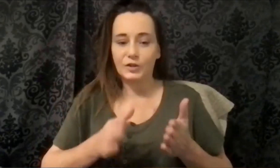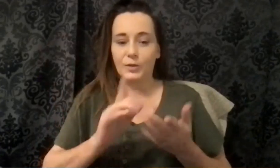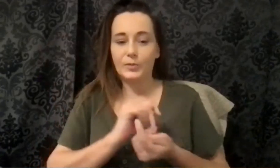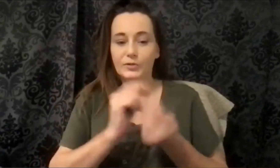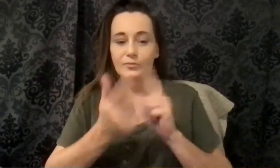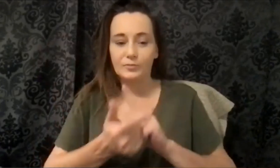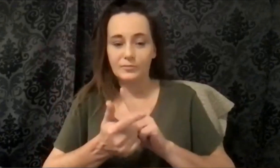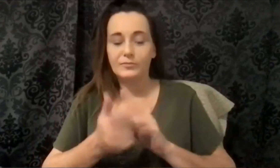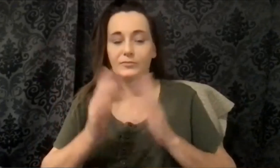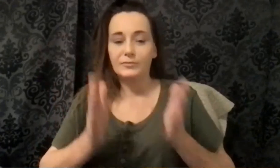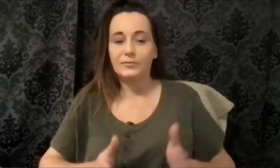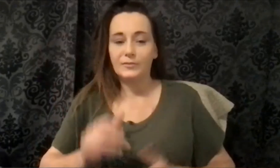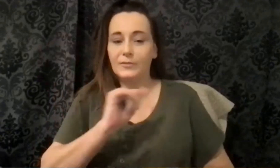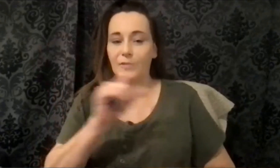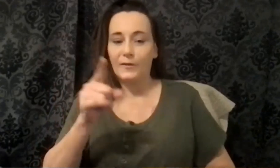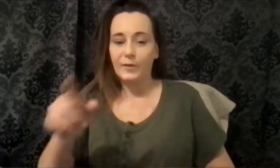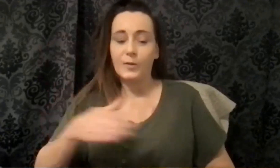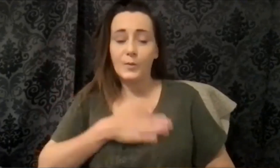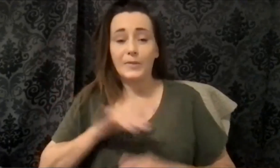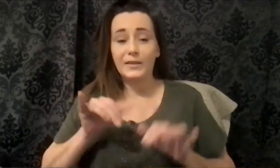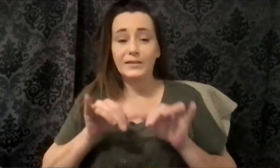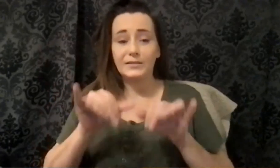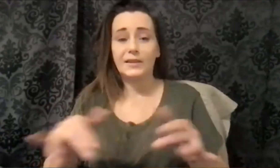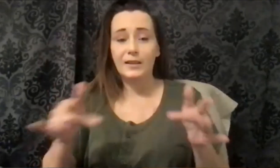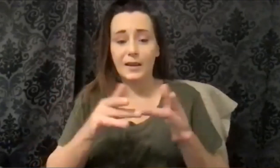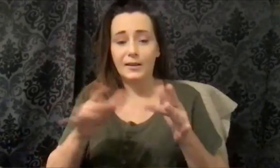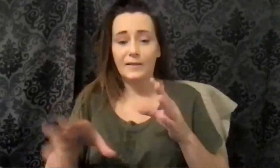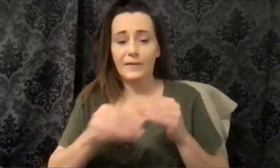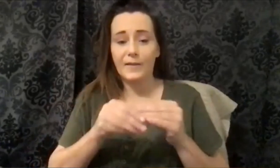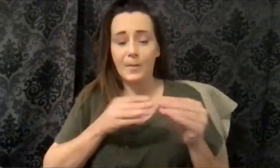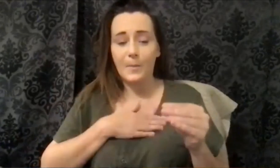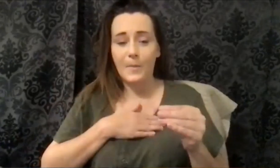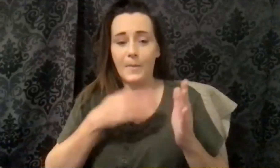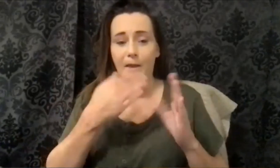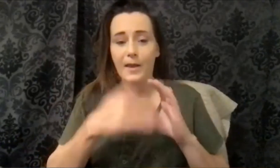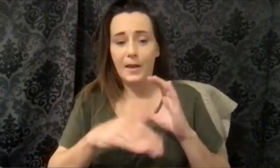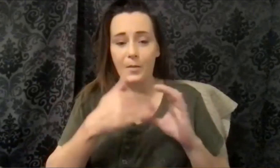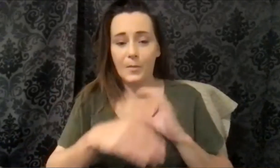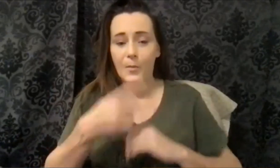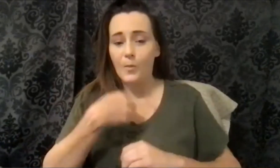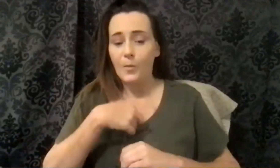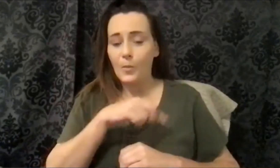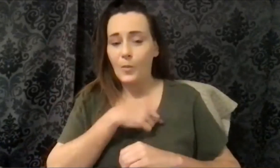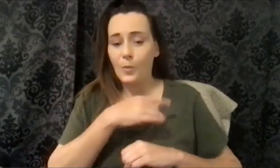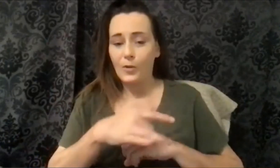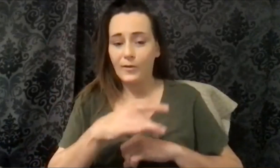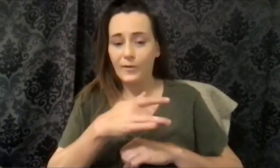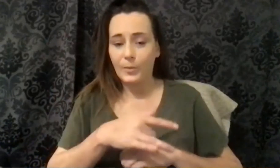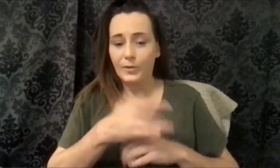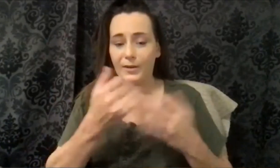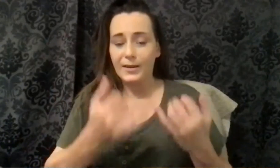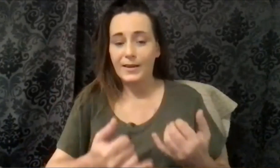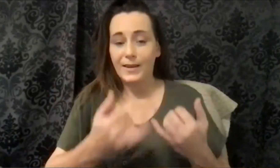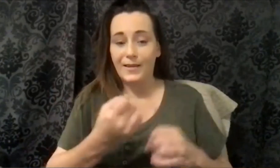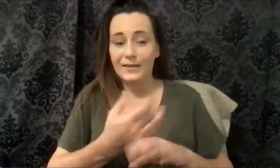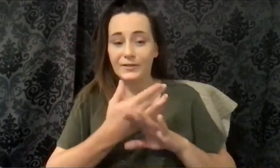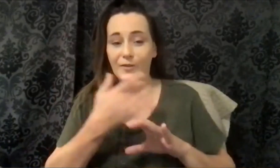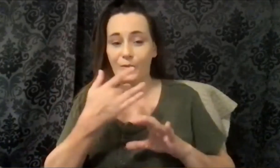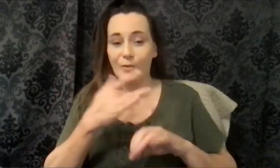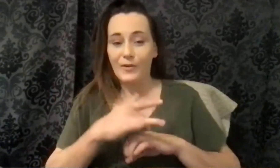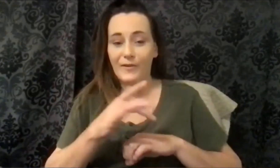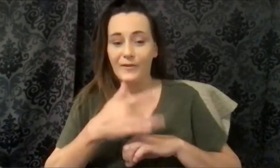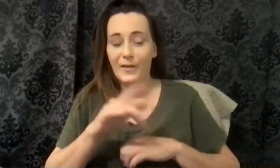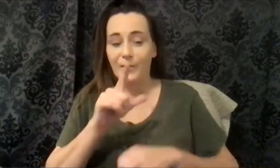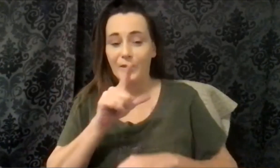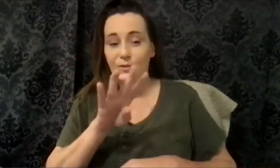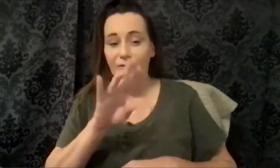you guys. And please do stay in touch. I put my email up there. We're available 24, now that it's virtual, we're available 24/7, but